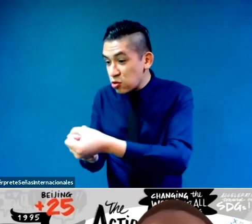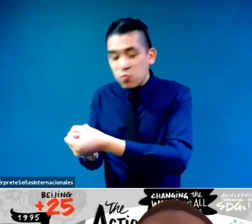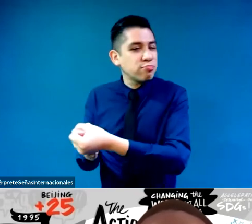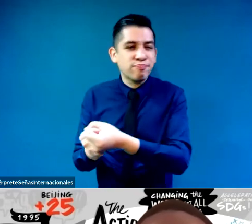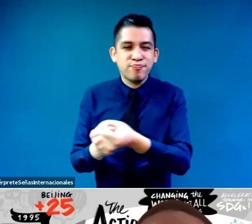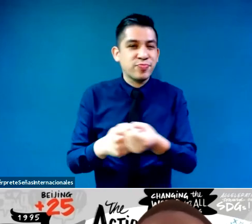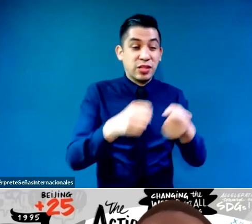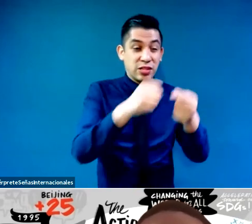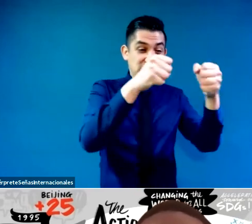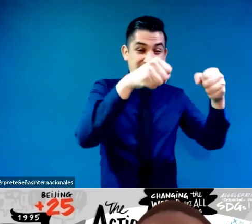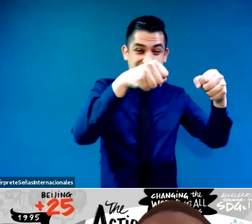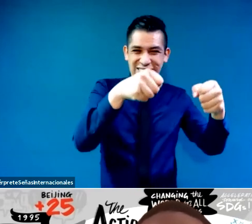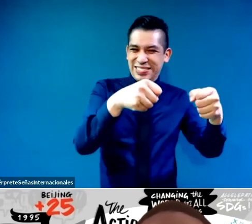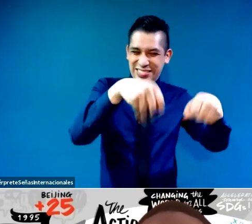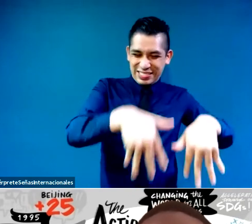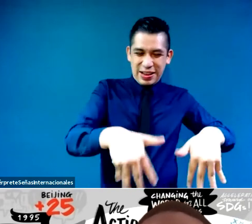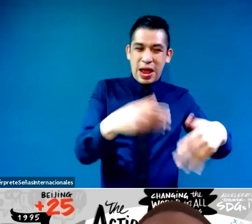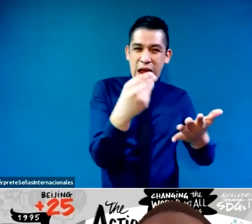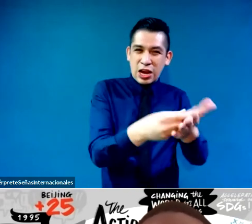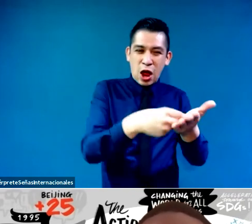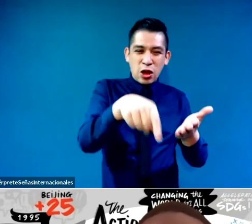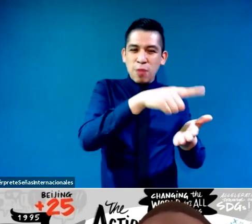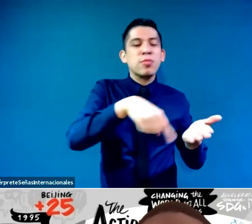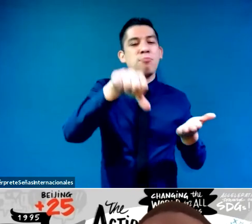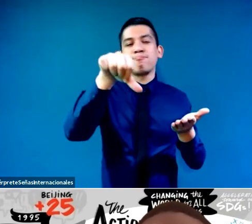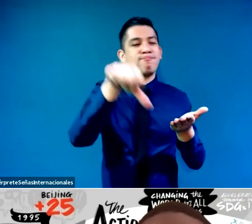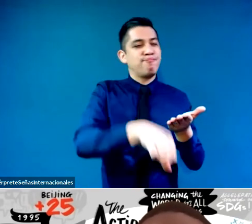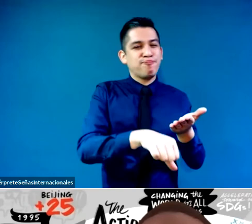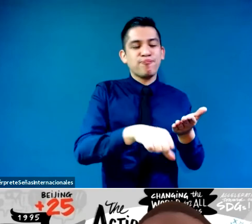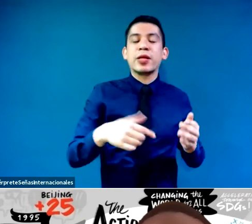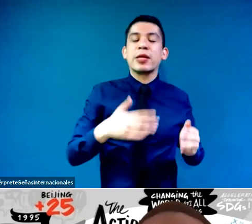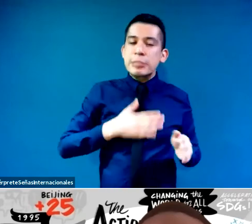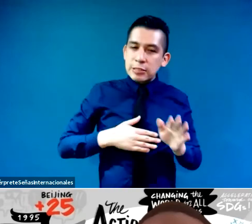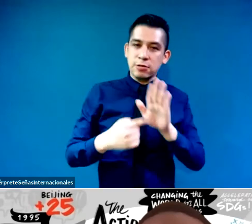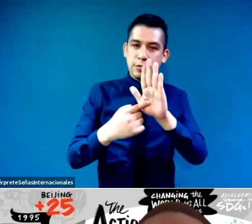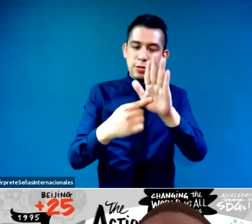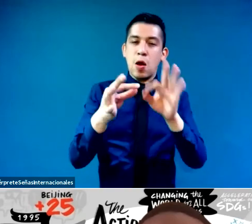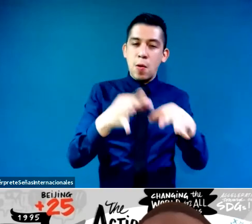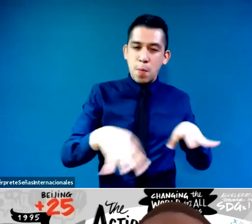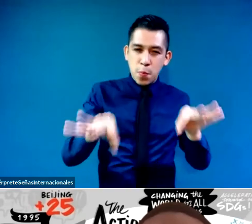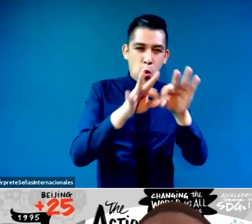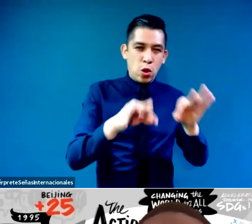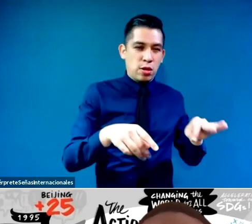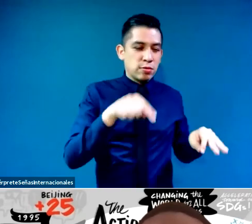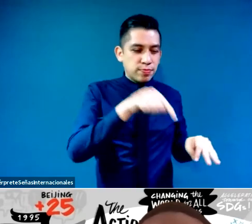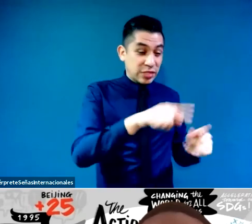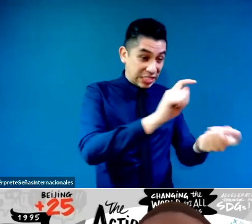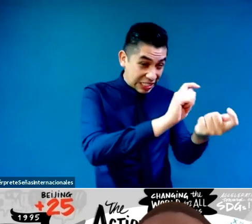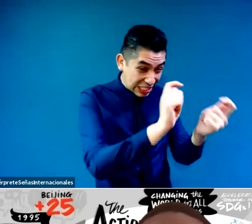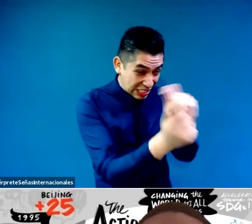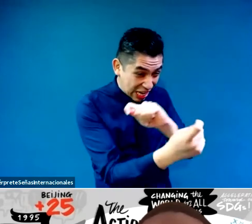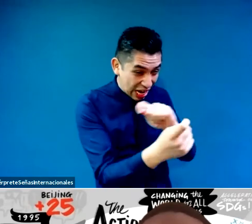seen that a one-time event like the pandemic can have impacts that will have long-term